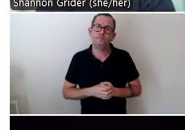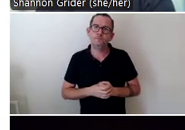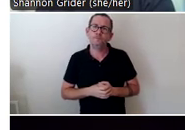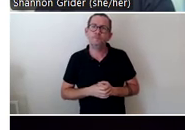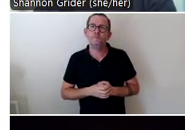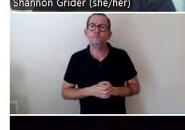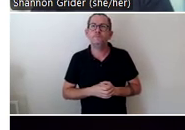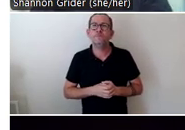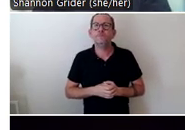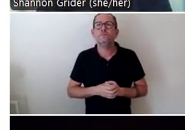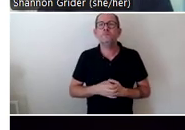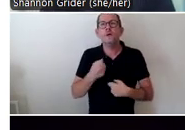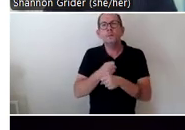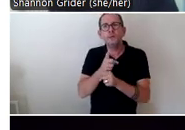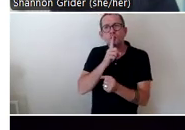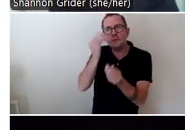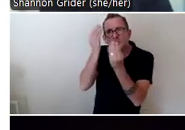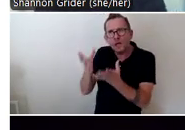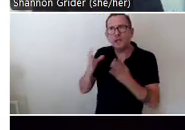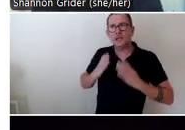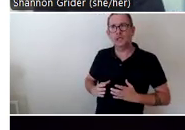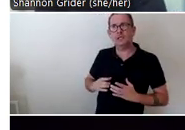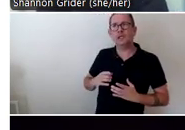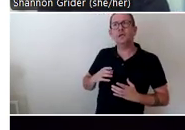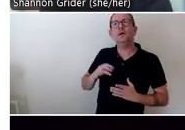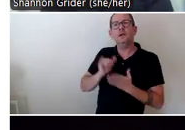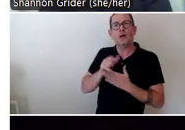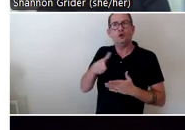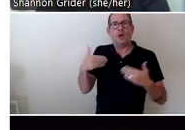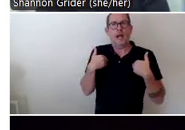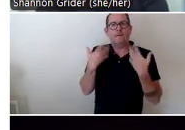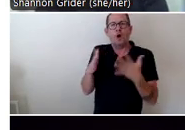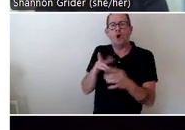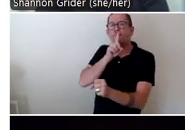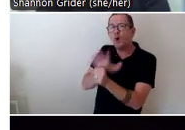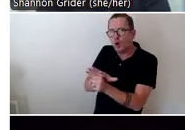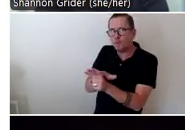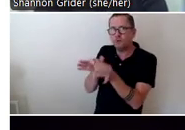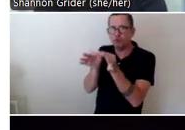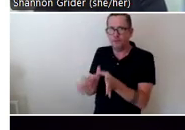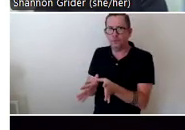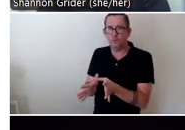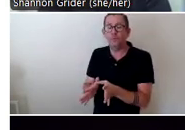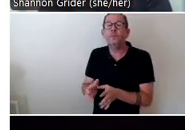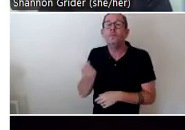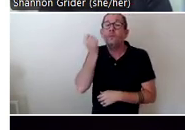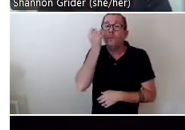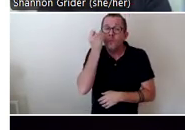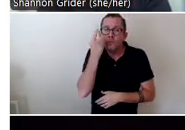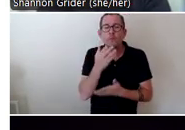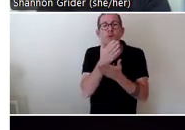just stop reading, and then may not actually come to the appointment. So make sure you let the deaf individual know that it